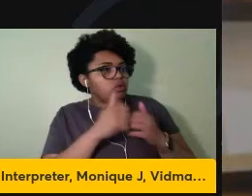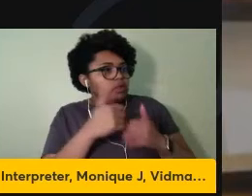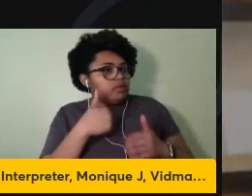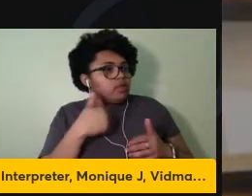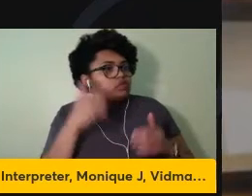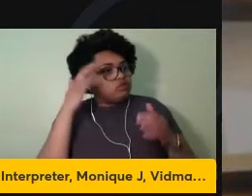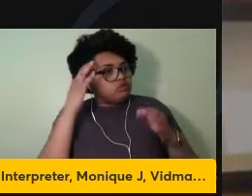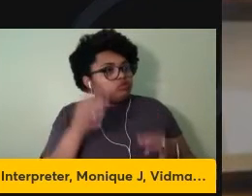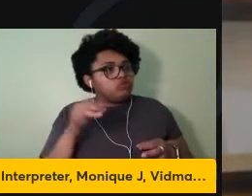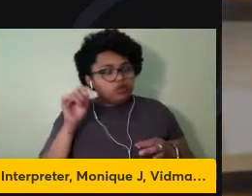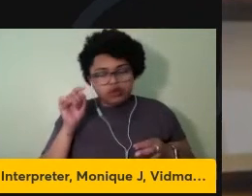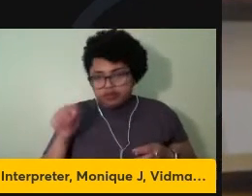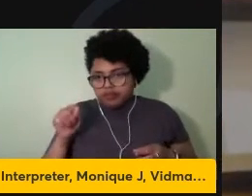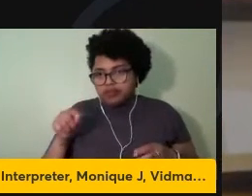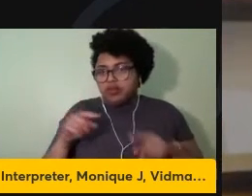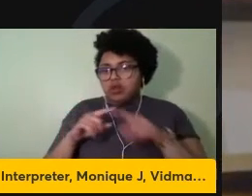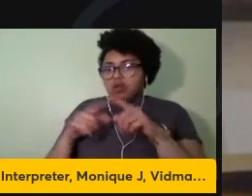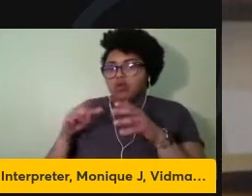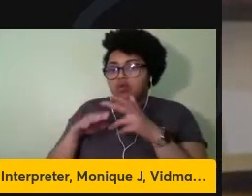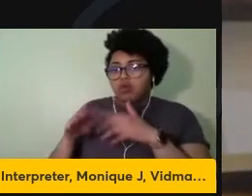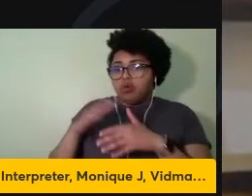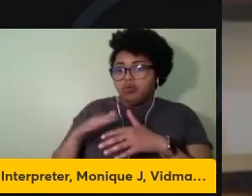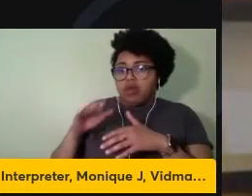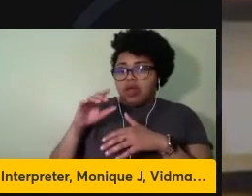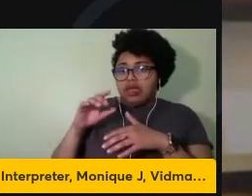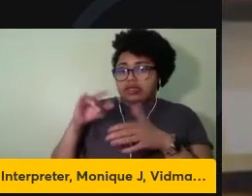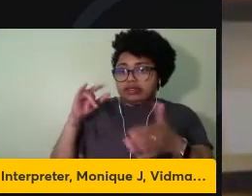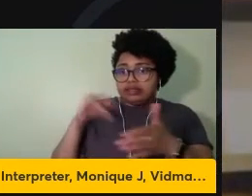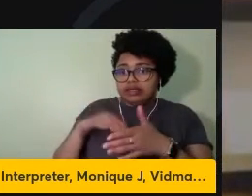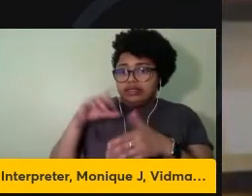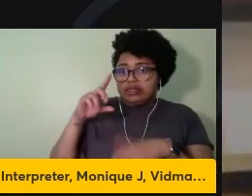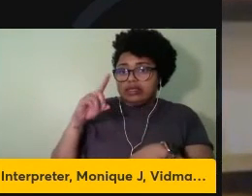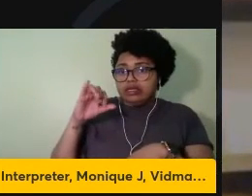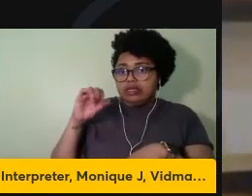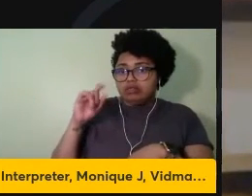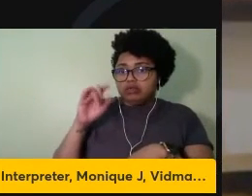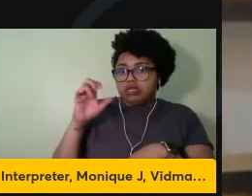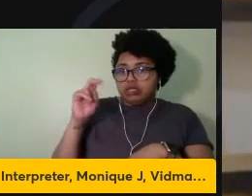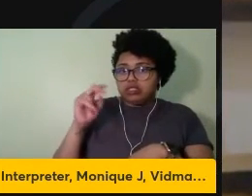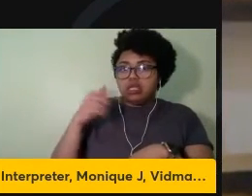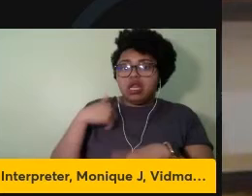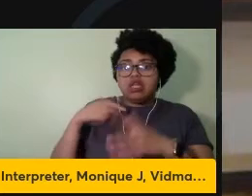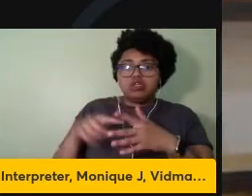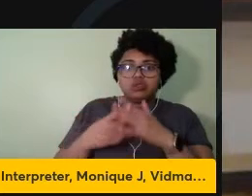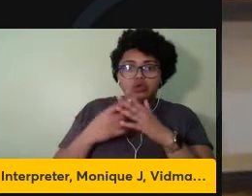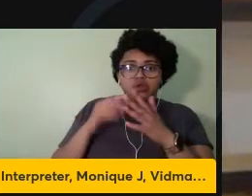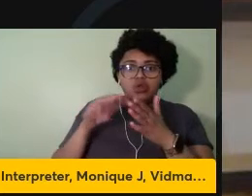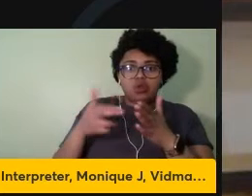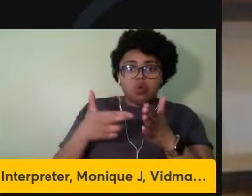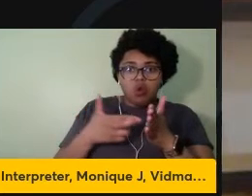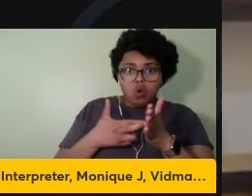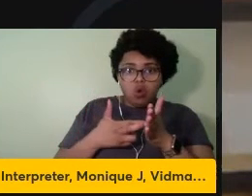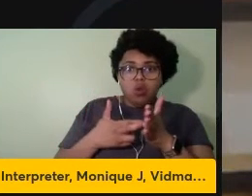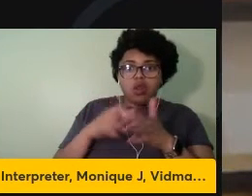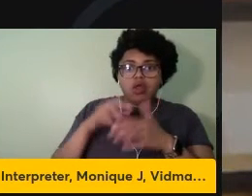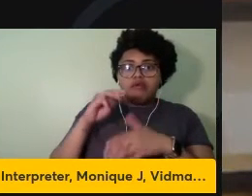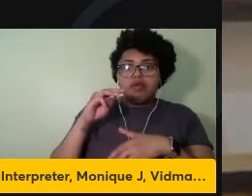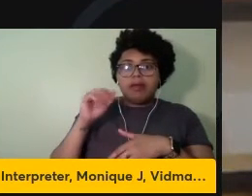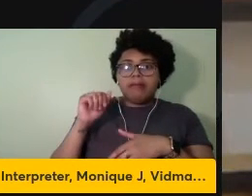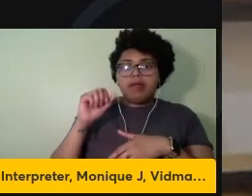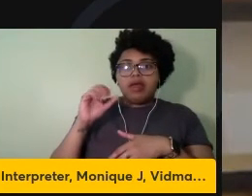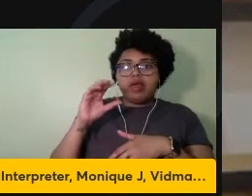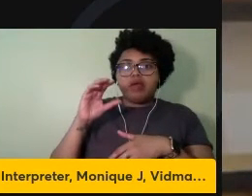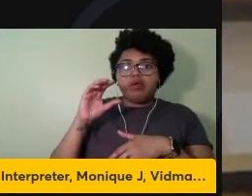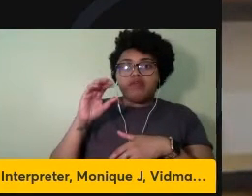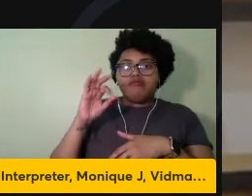During my dissertation studies, I started by studying the roles of macrophages in inflammatory disease.